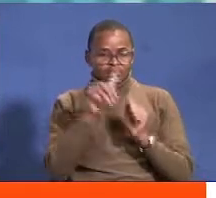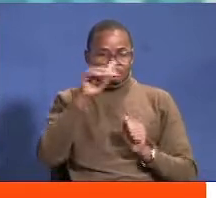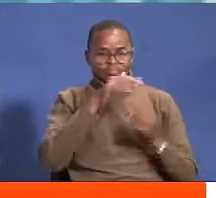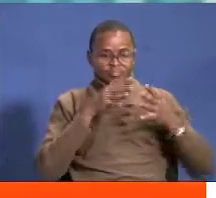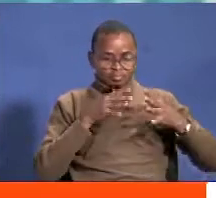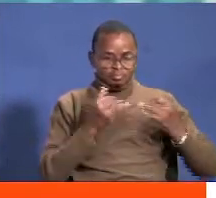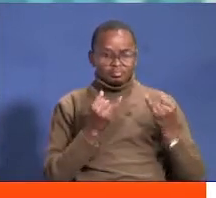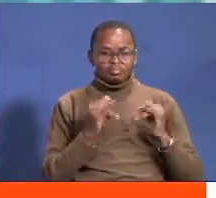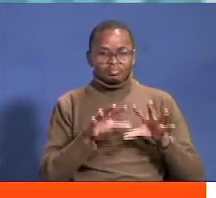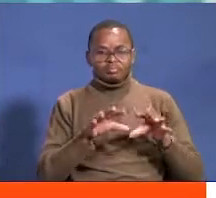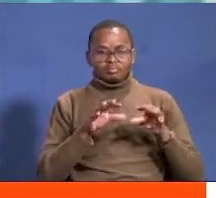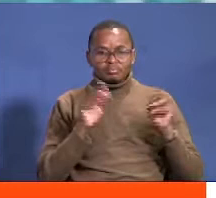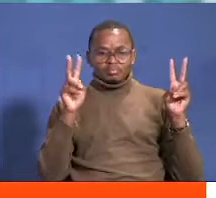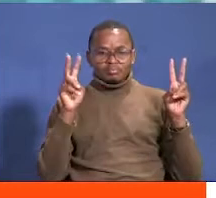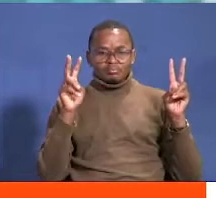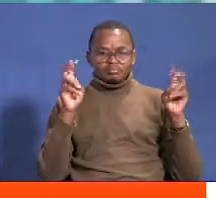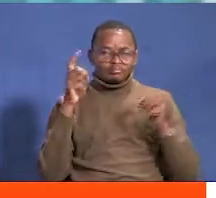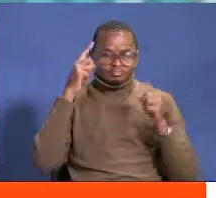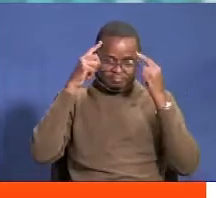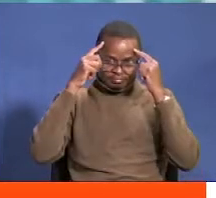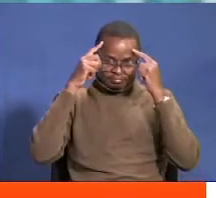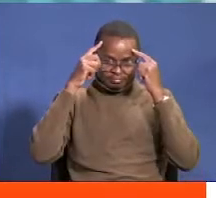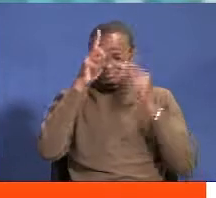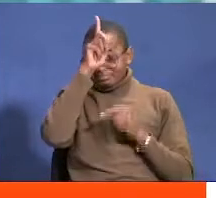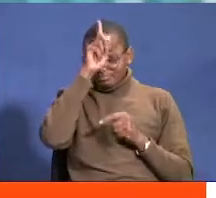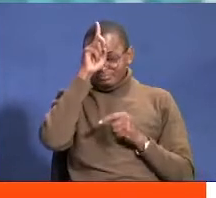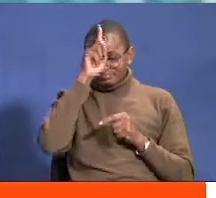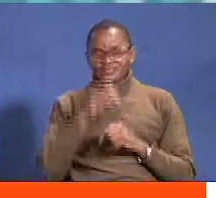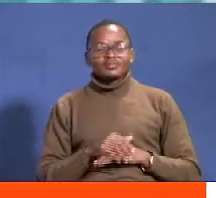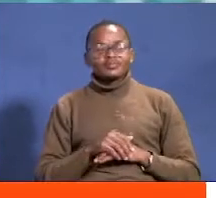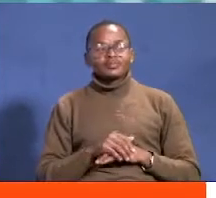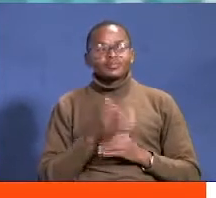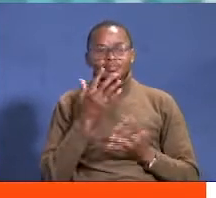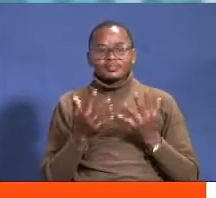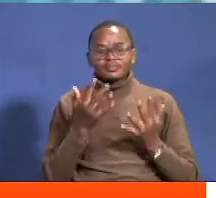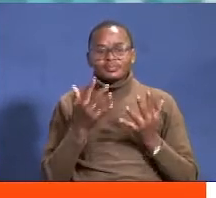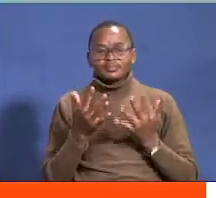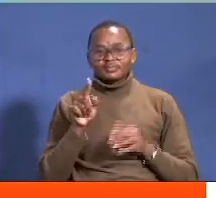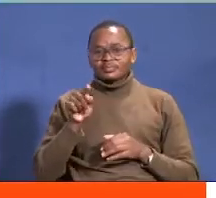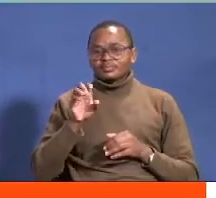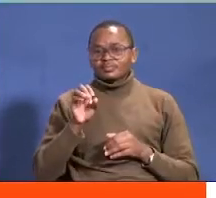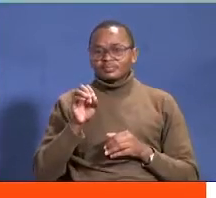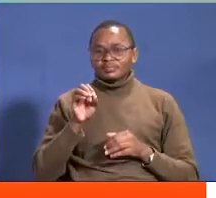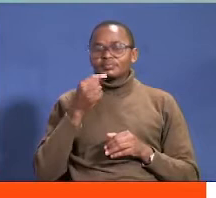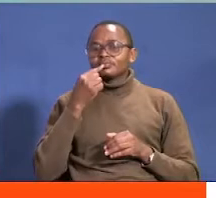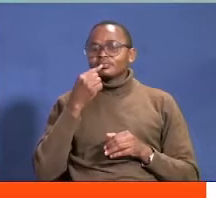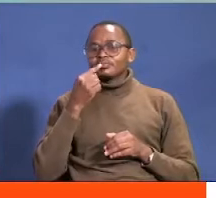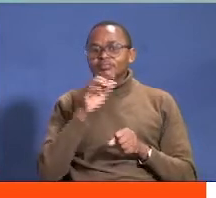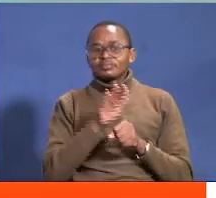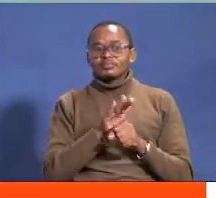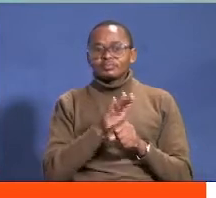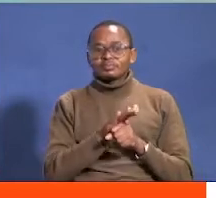People are now taking this issue seriously. Yeah. Now, probably to dive away